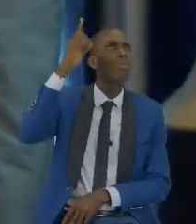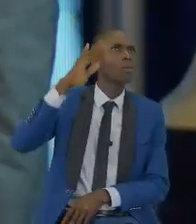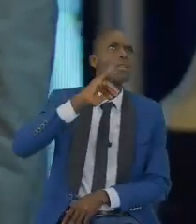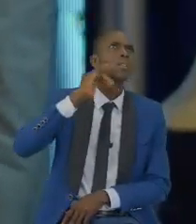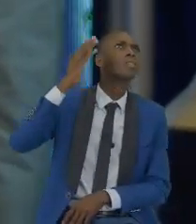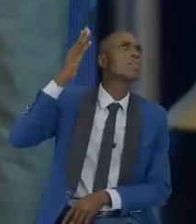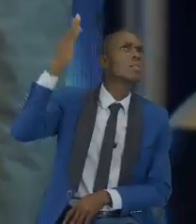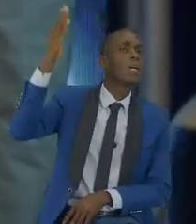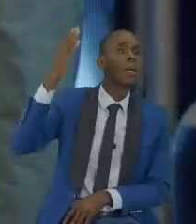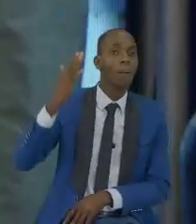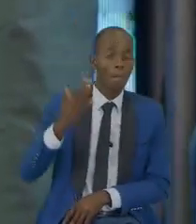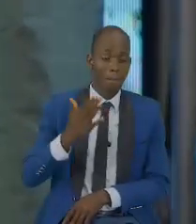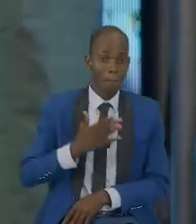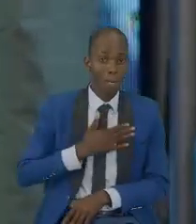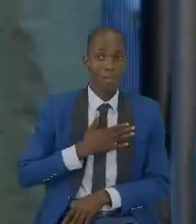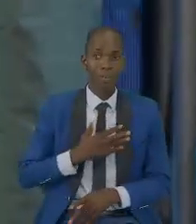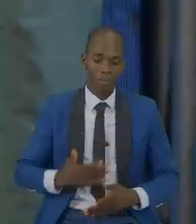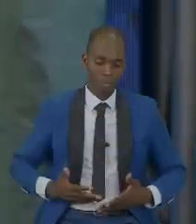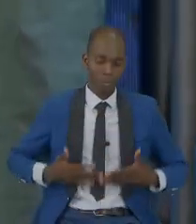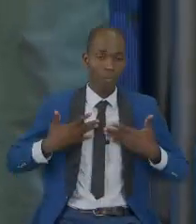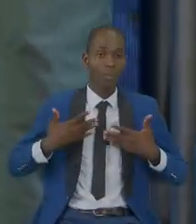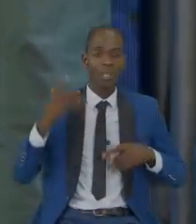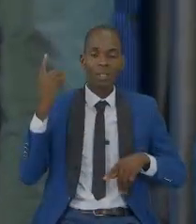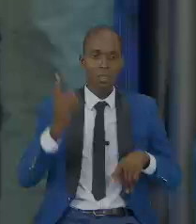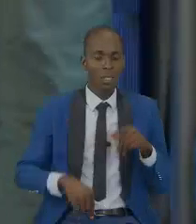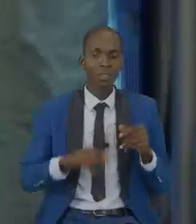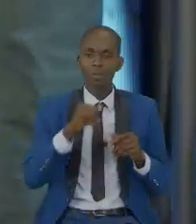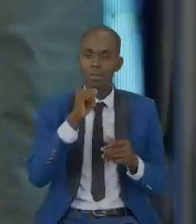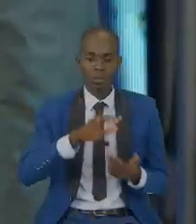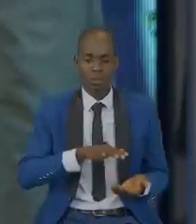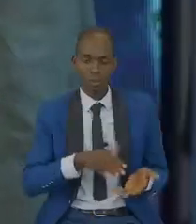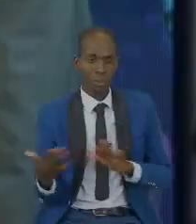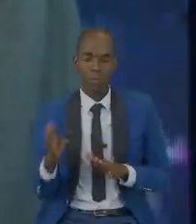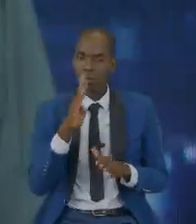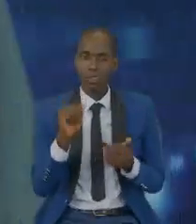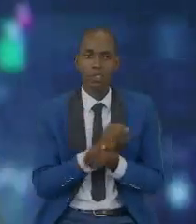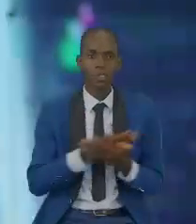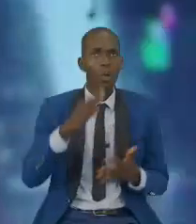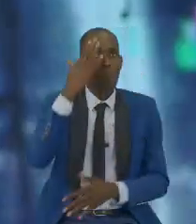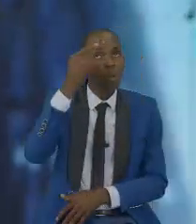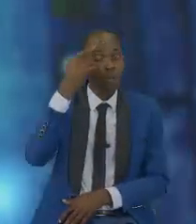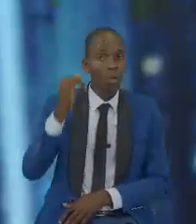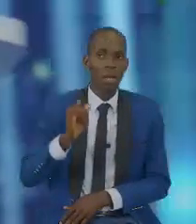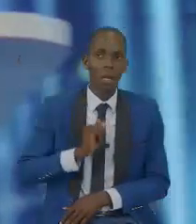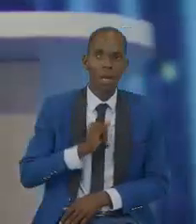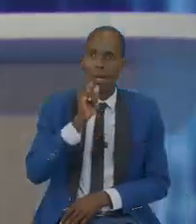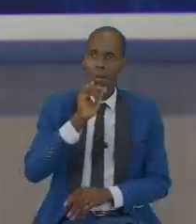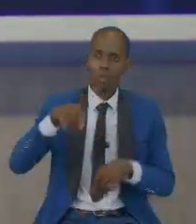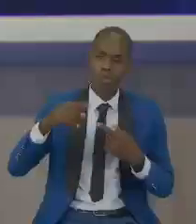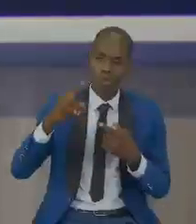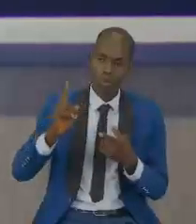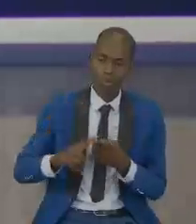My lamp cannot be quenched, because I'm going to take this light and it's going to keep